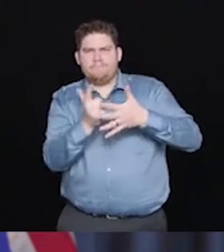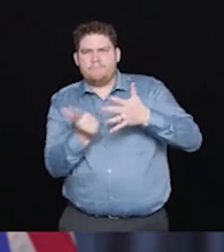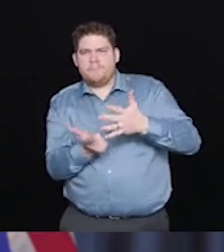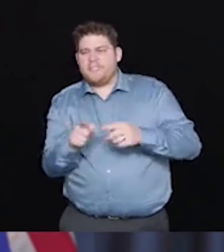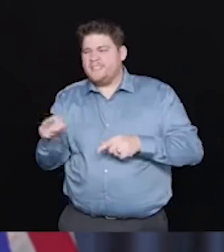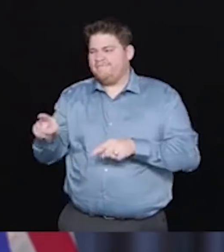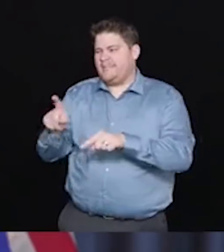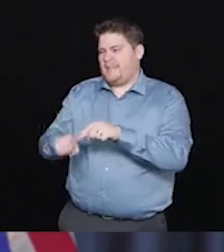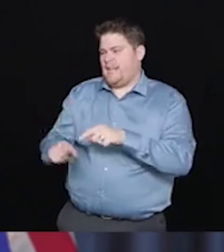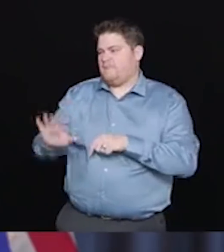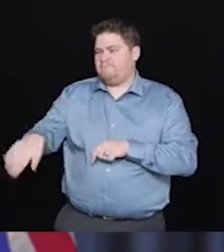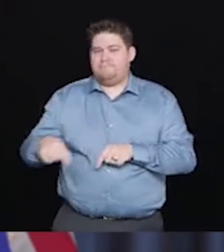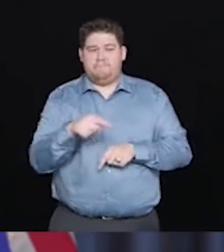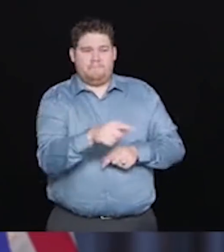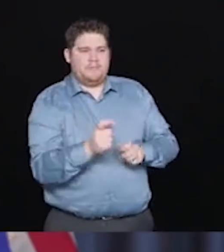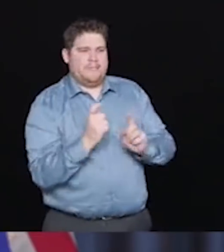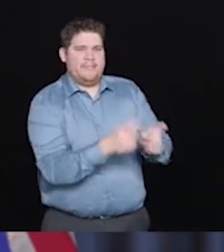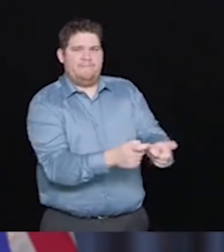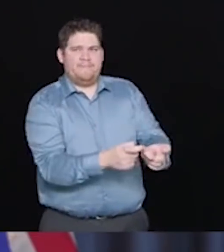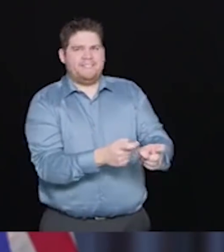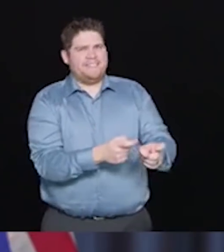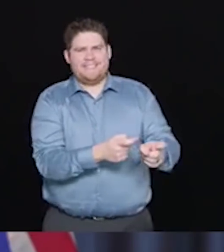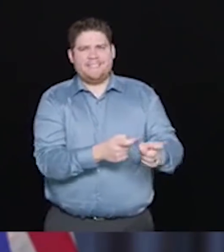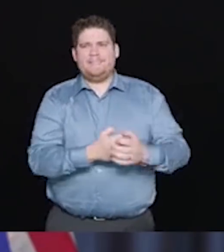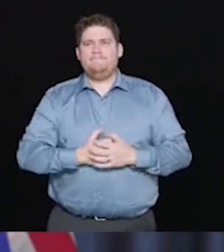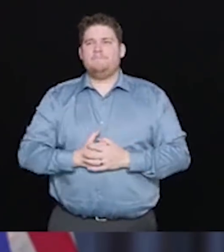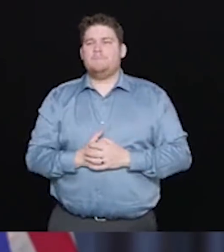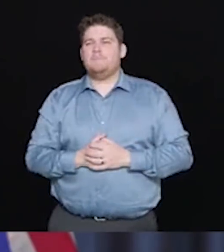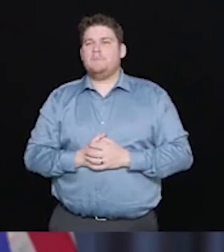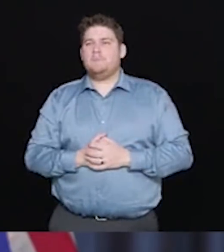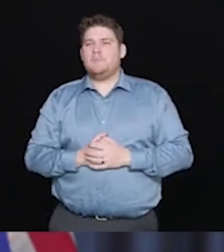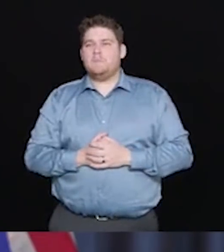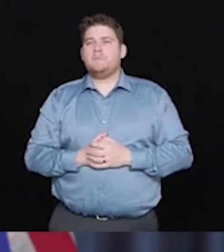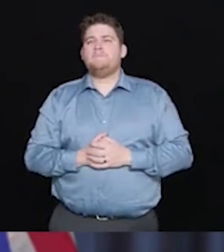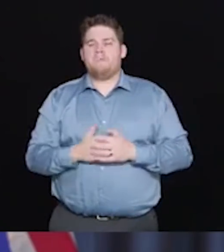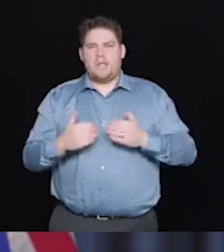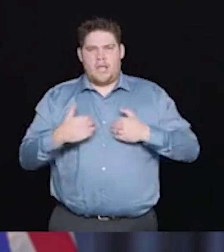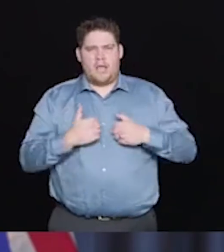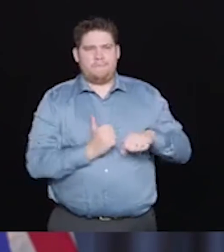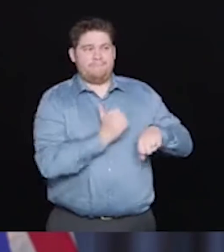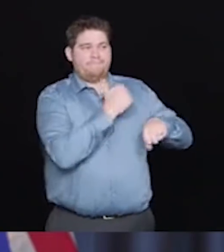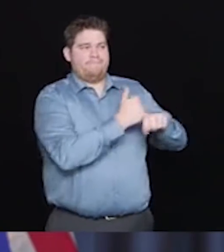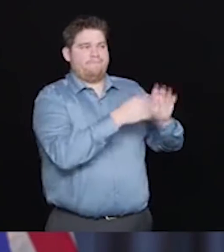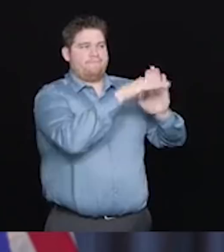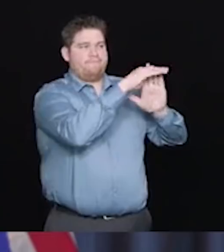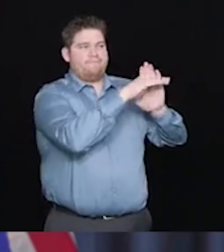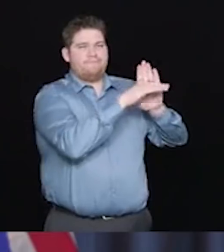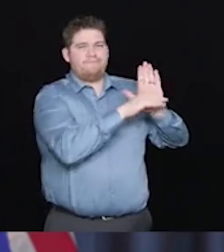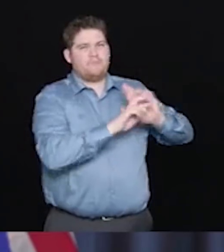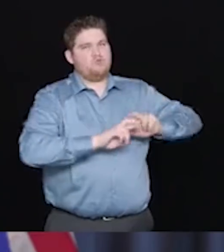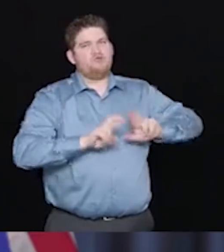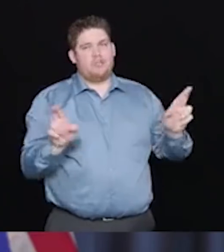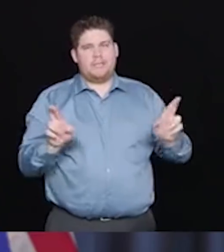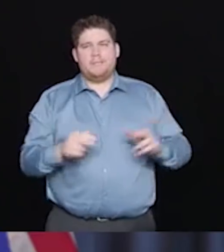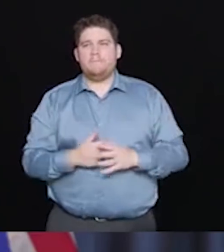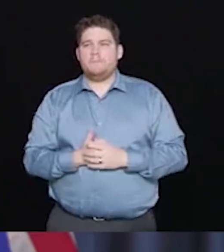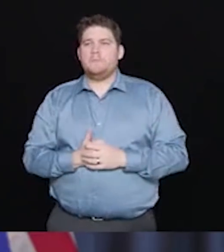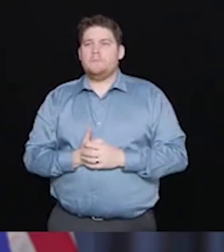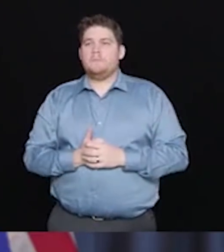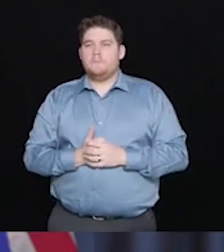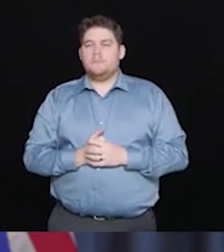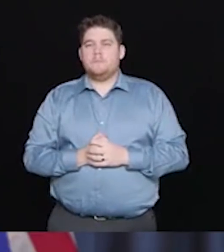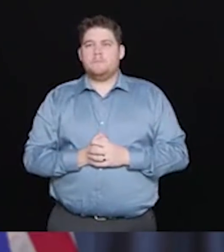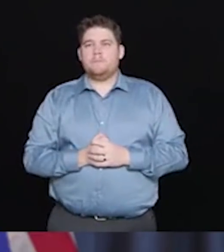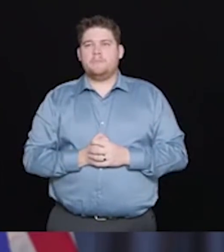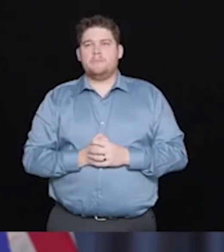framework. It does have a whole protocol for how we will manage this, so that any